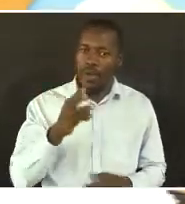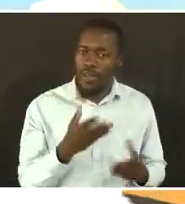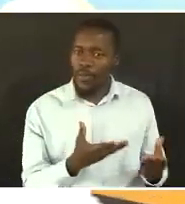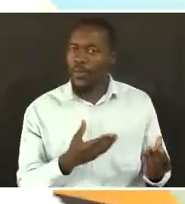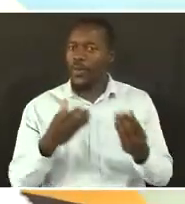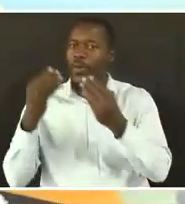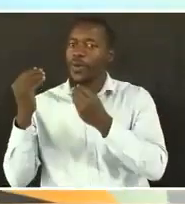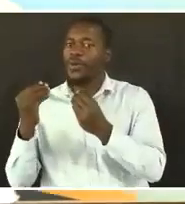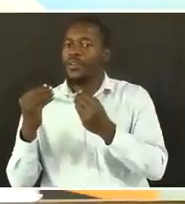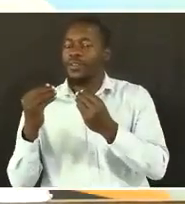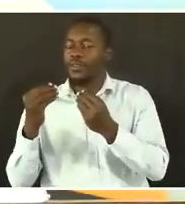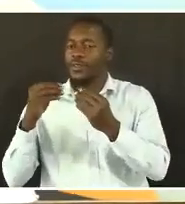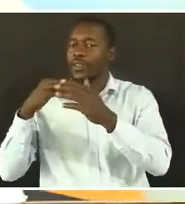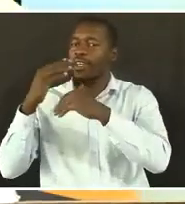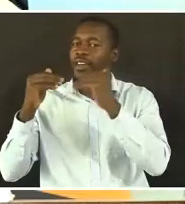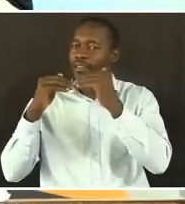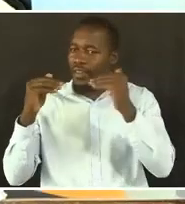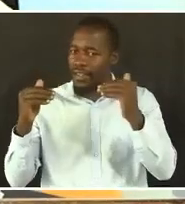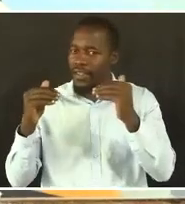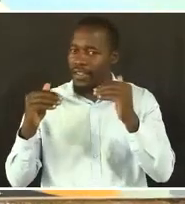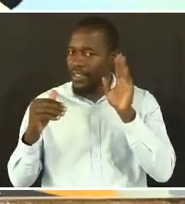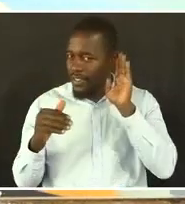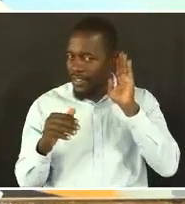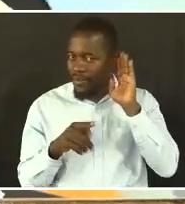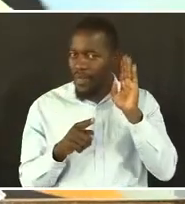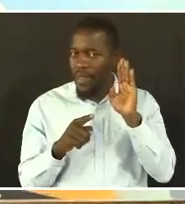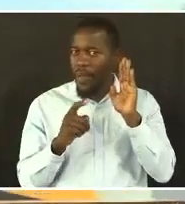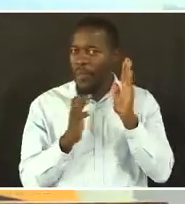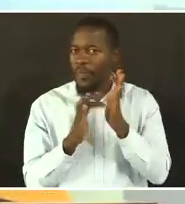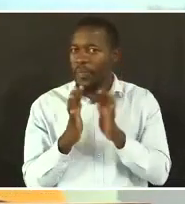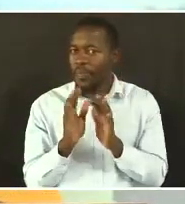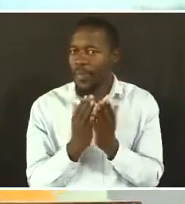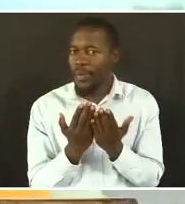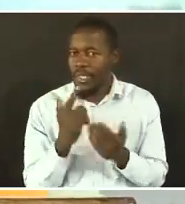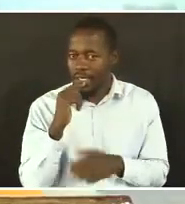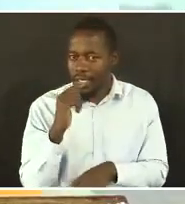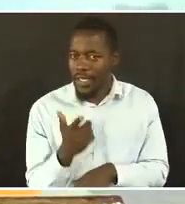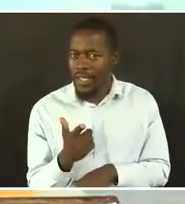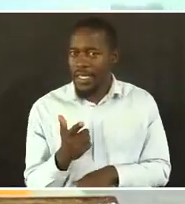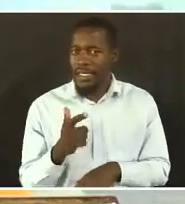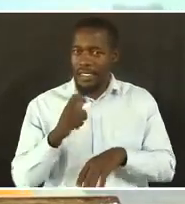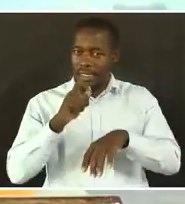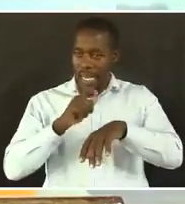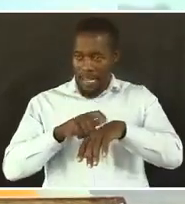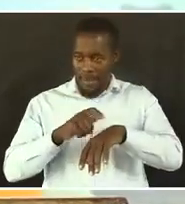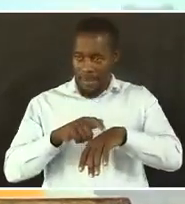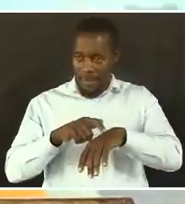And listen to the characteristics carefully. The Bible says, for I was unhungered.